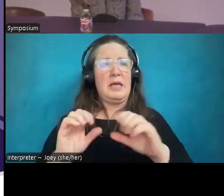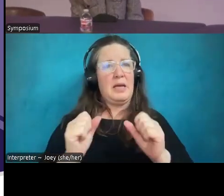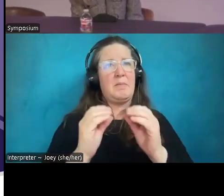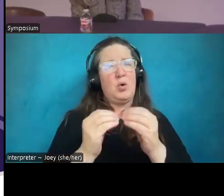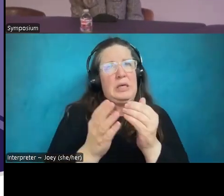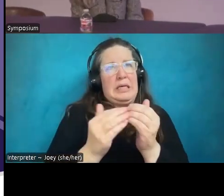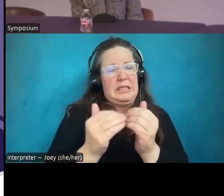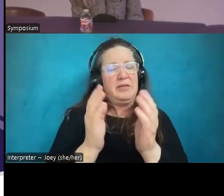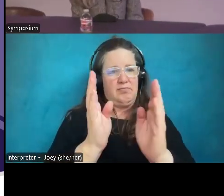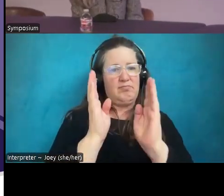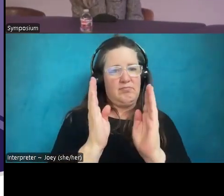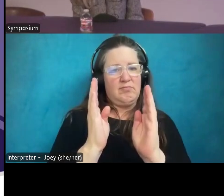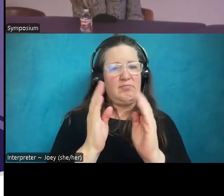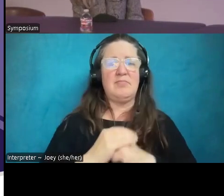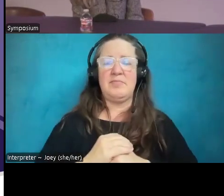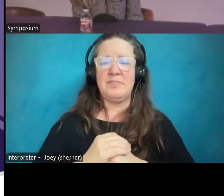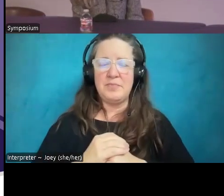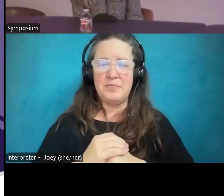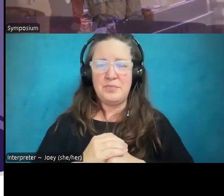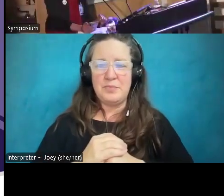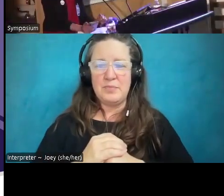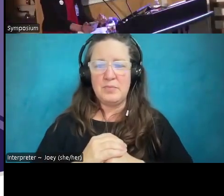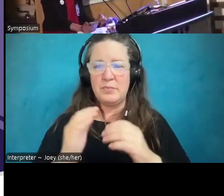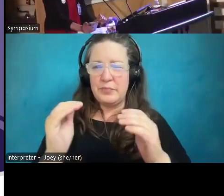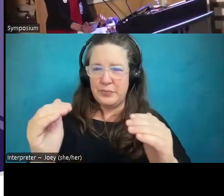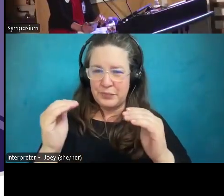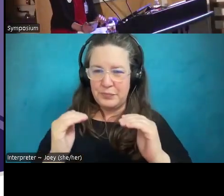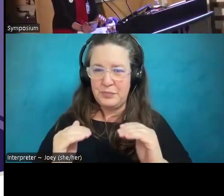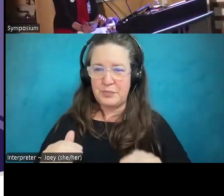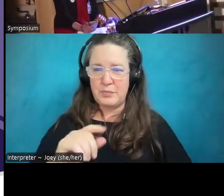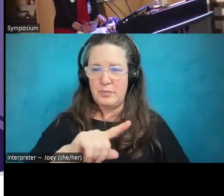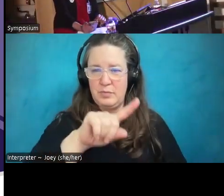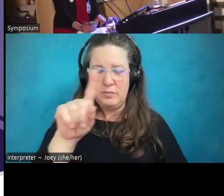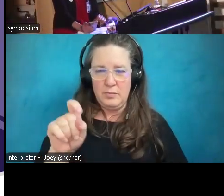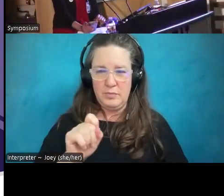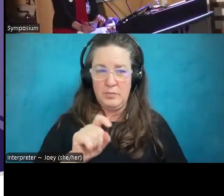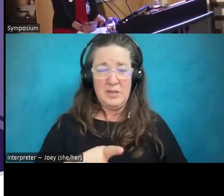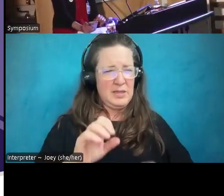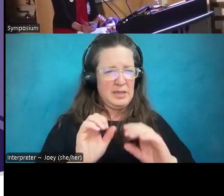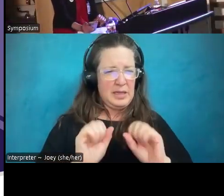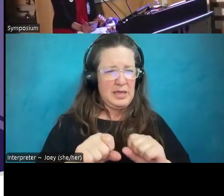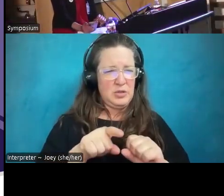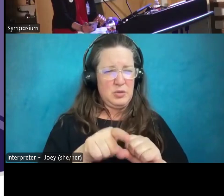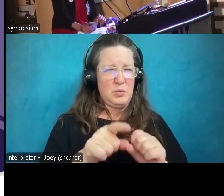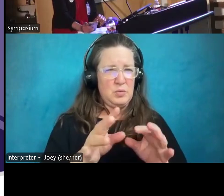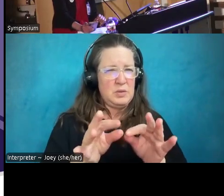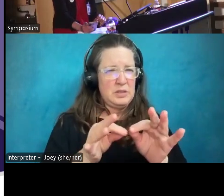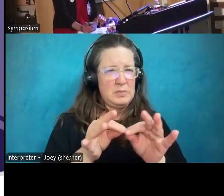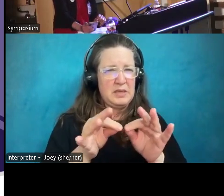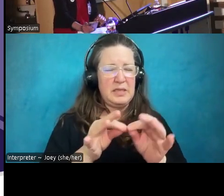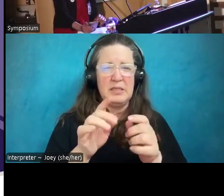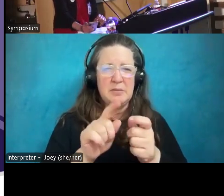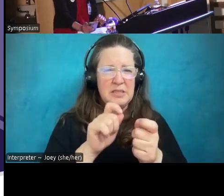So Gina, my next question is for you. Can you talk a little bit to our patients about the specific cognitive